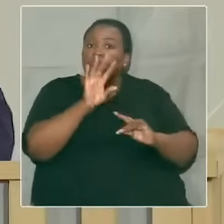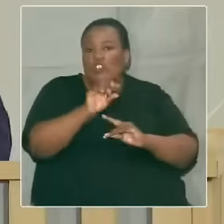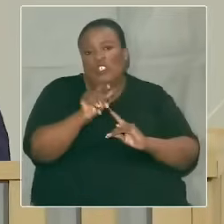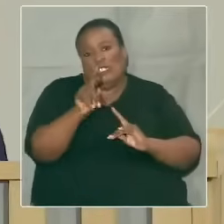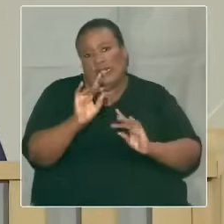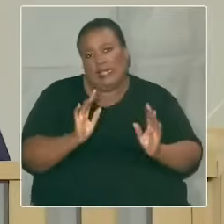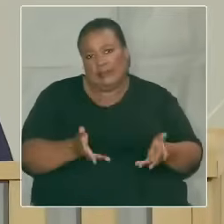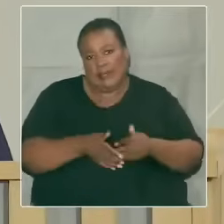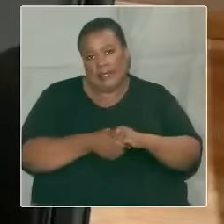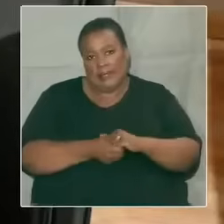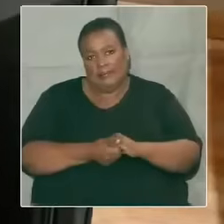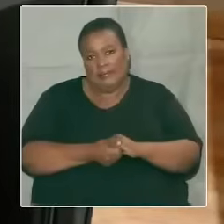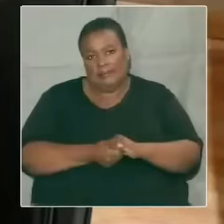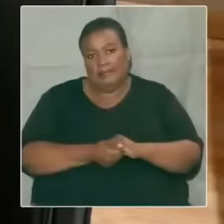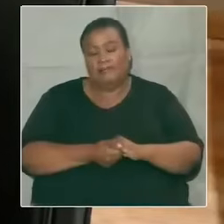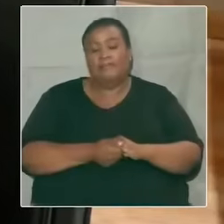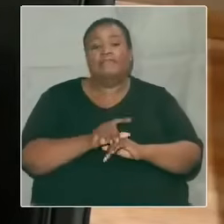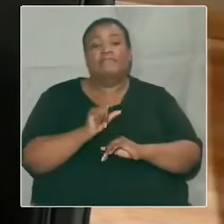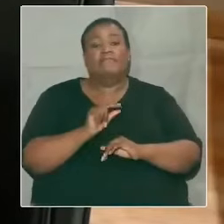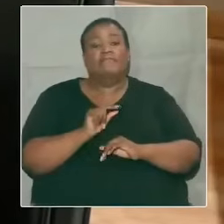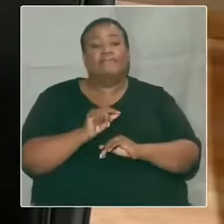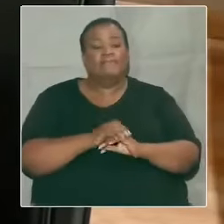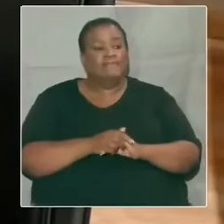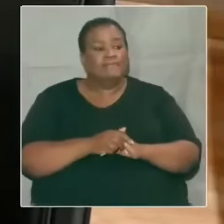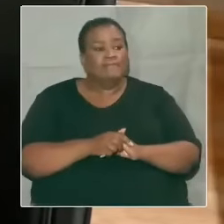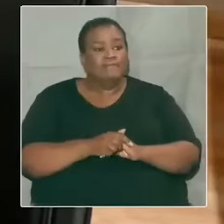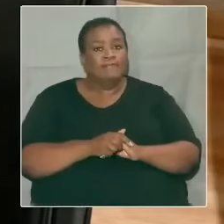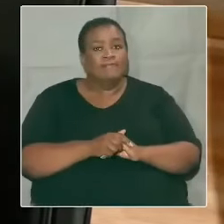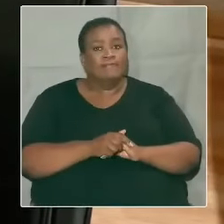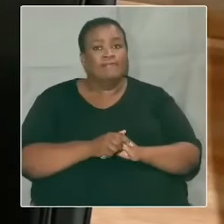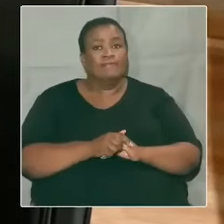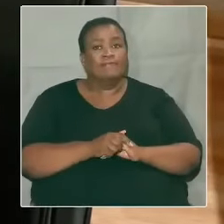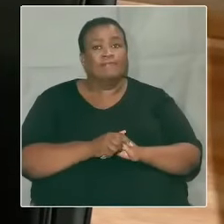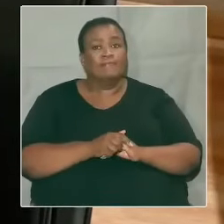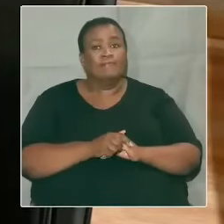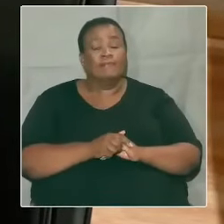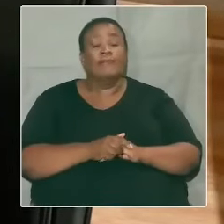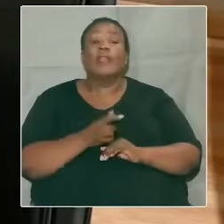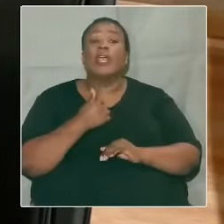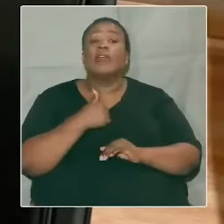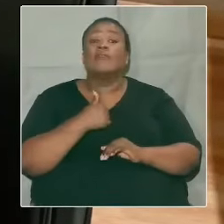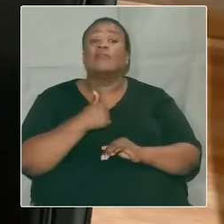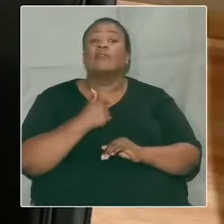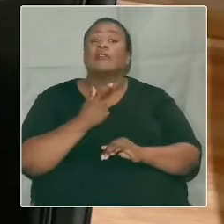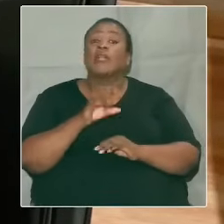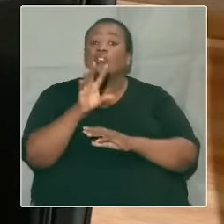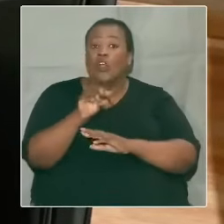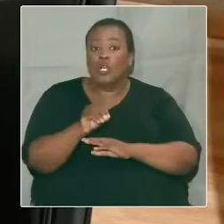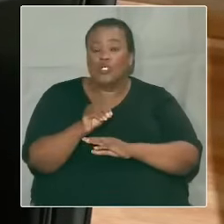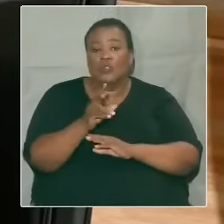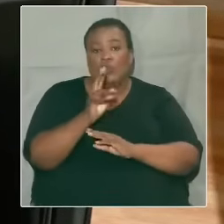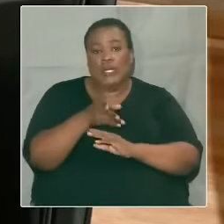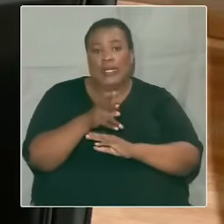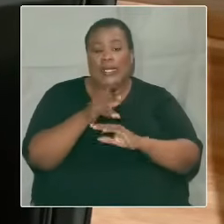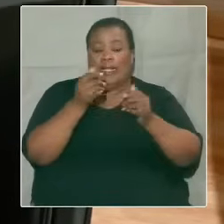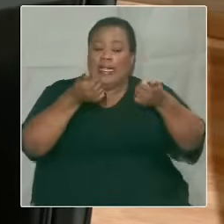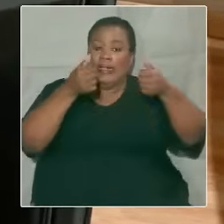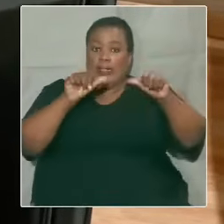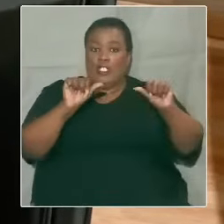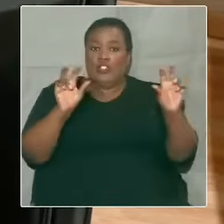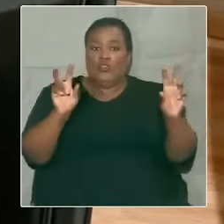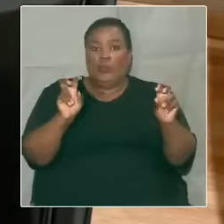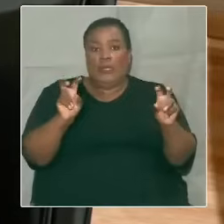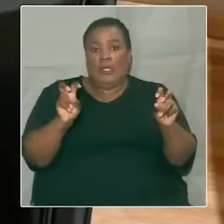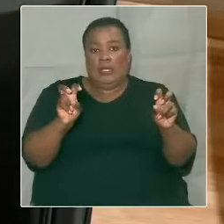right. But if I can then ask you to deal with the next topic,